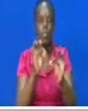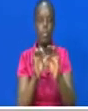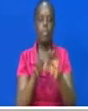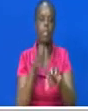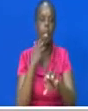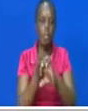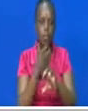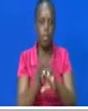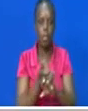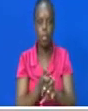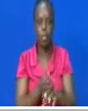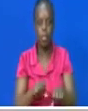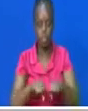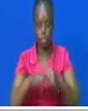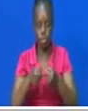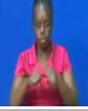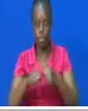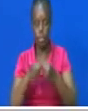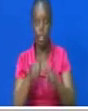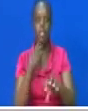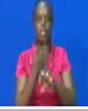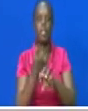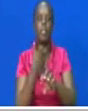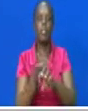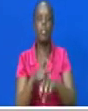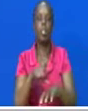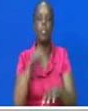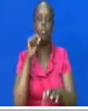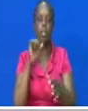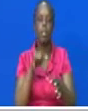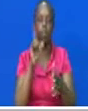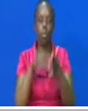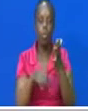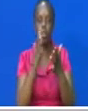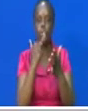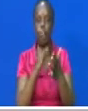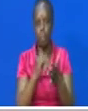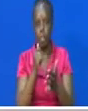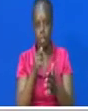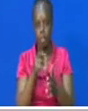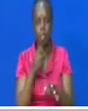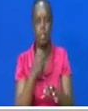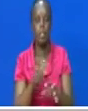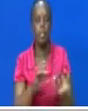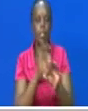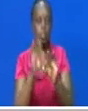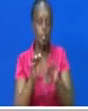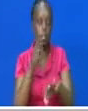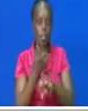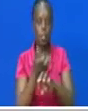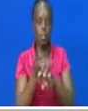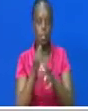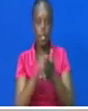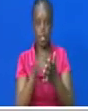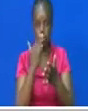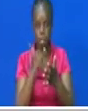rocks. You break the rocks and then you get the rocks that, or rather you dig and you get the rocks that are under there, and